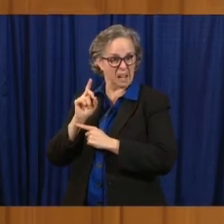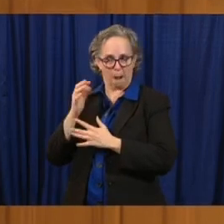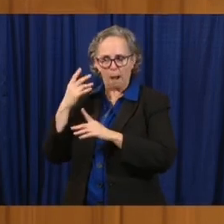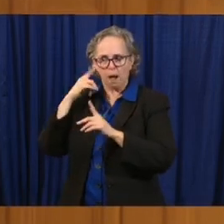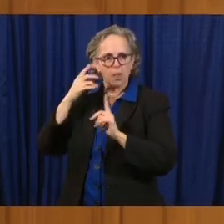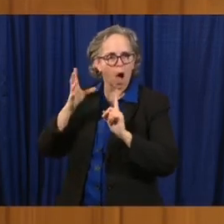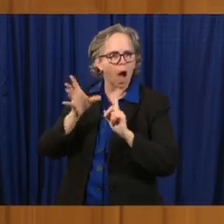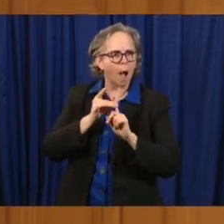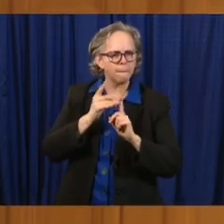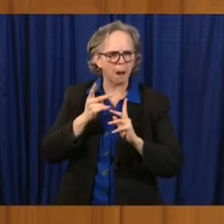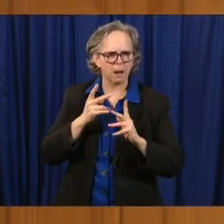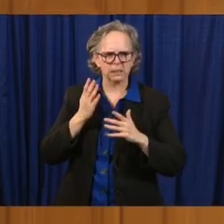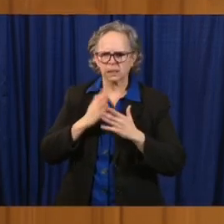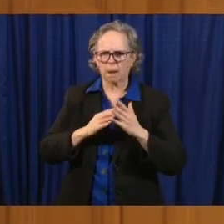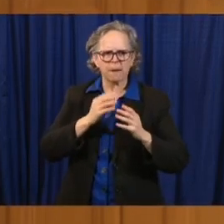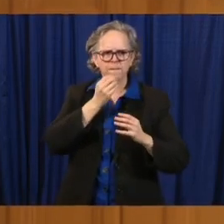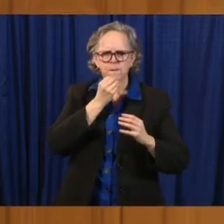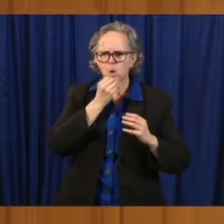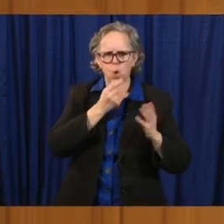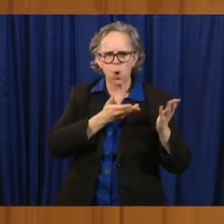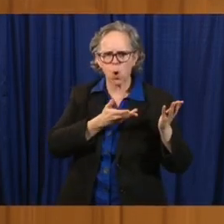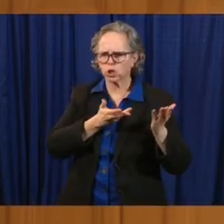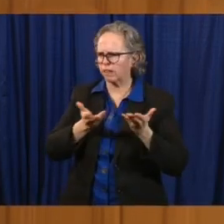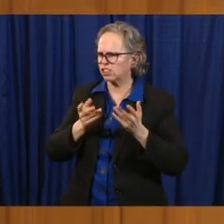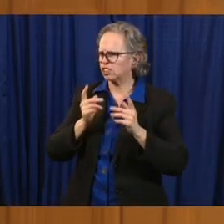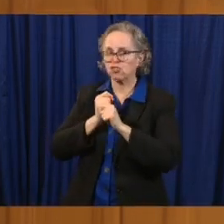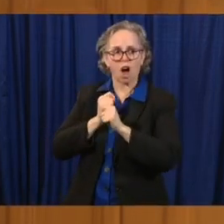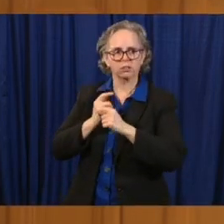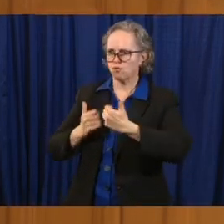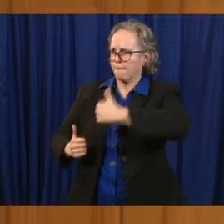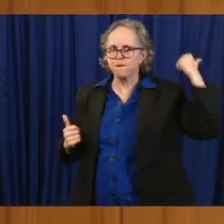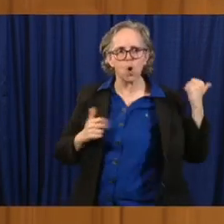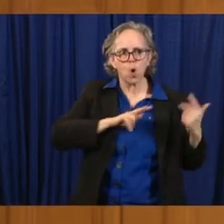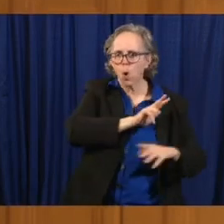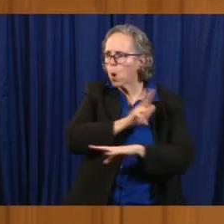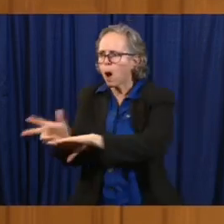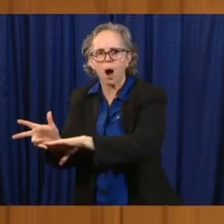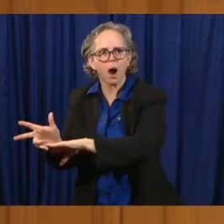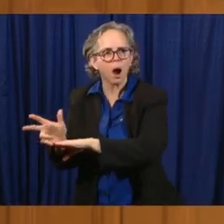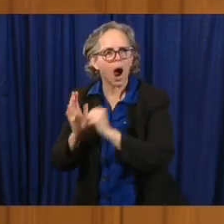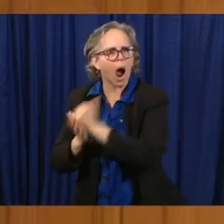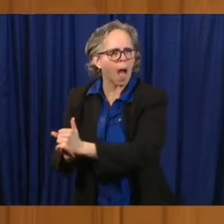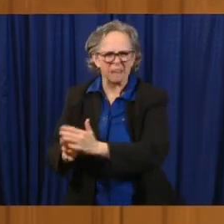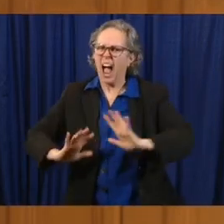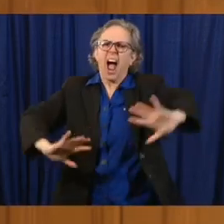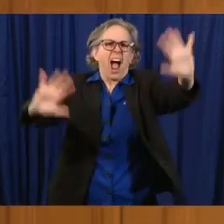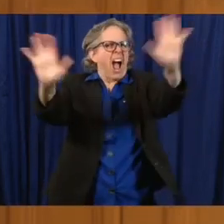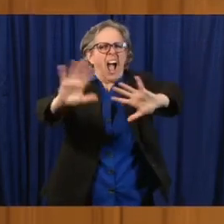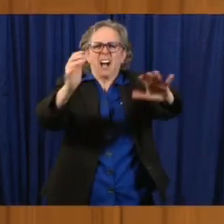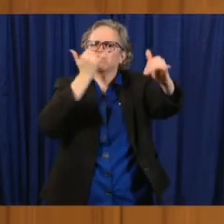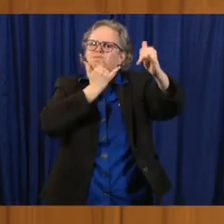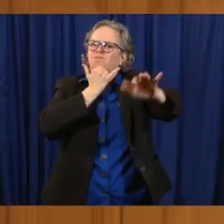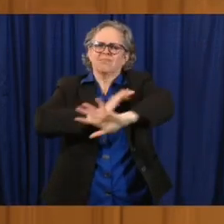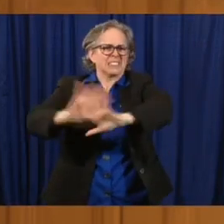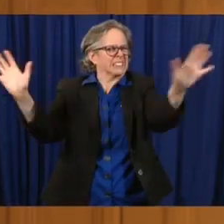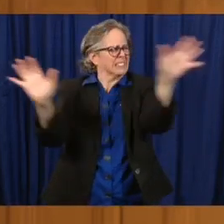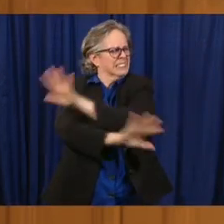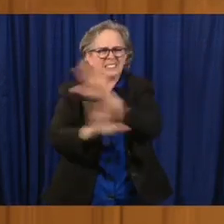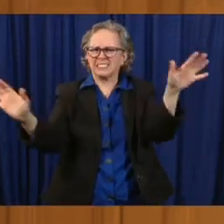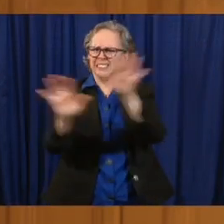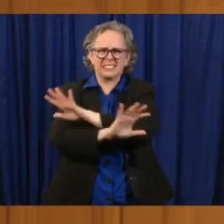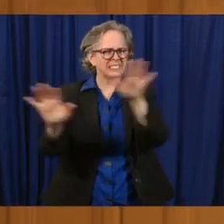the nursing home. This isn't what we want to create. We want to create, once again, do 5 each day, just like Director